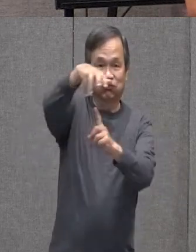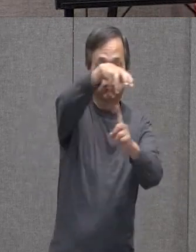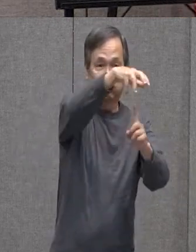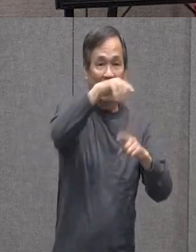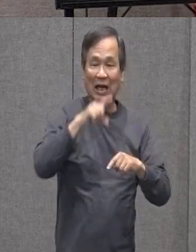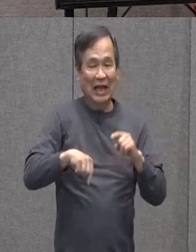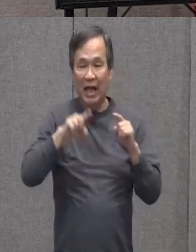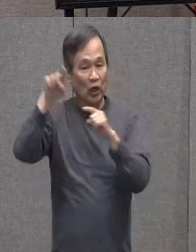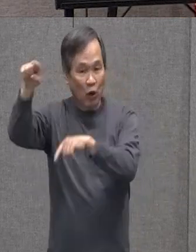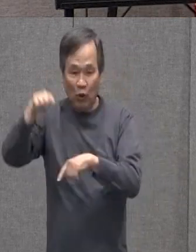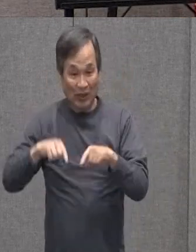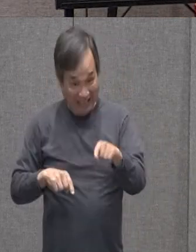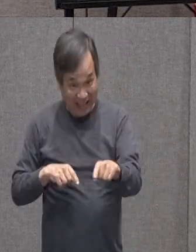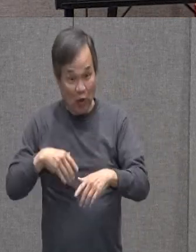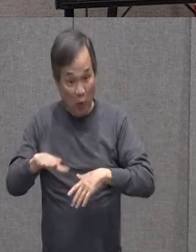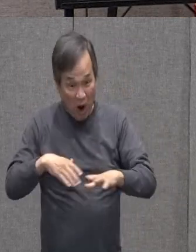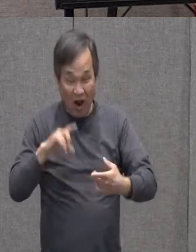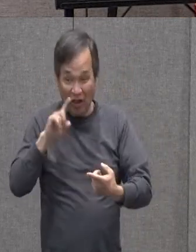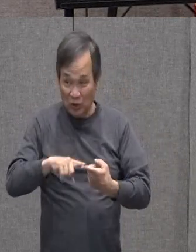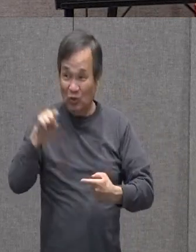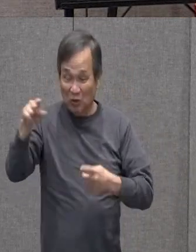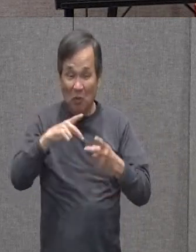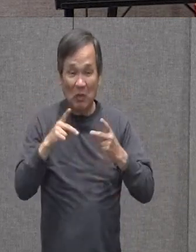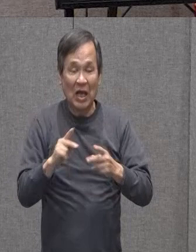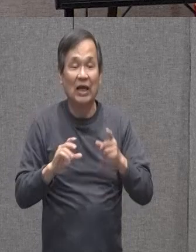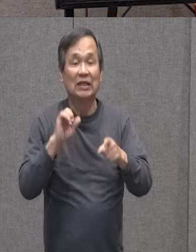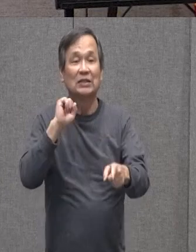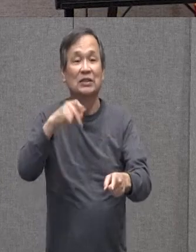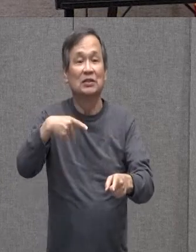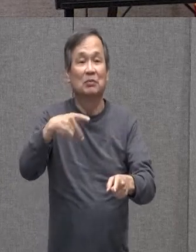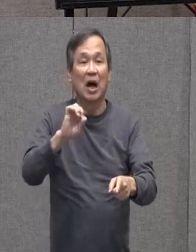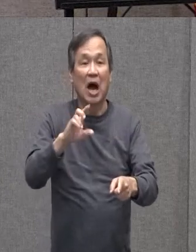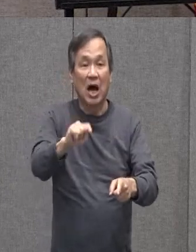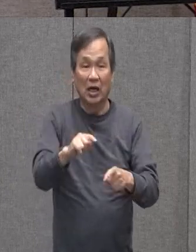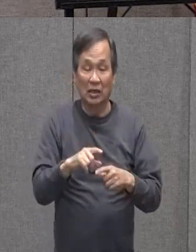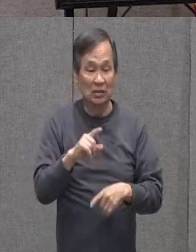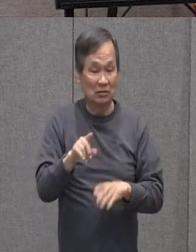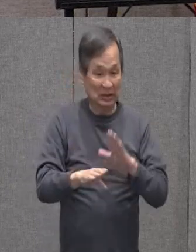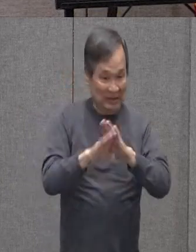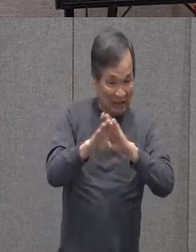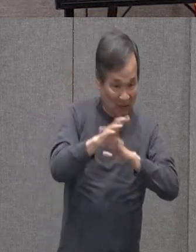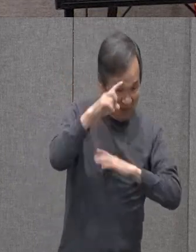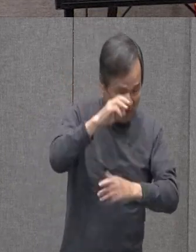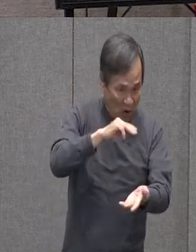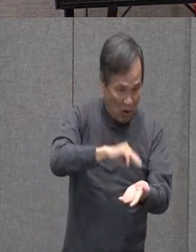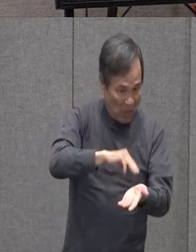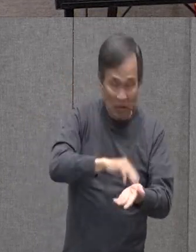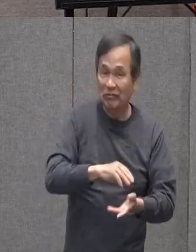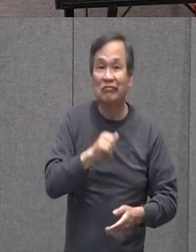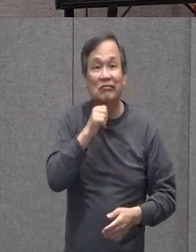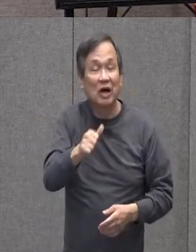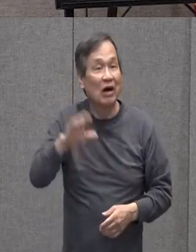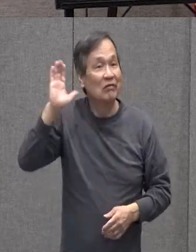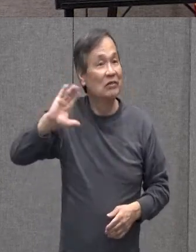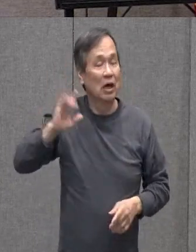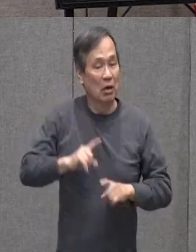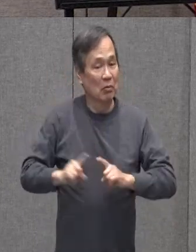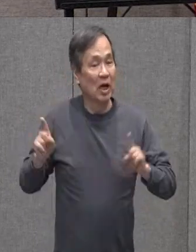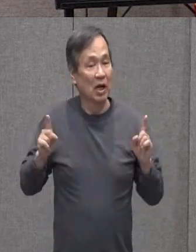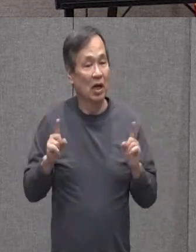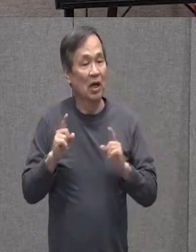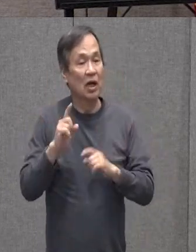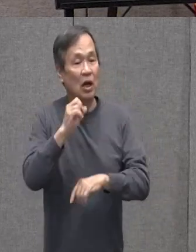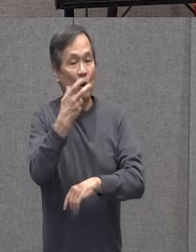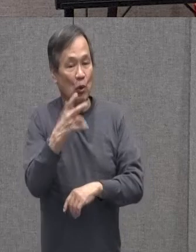Perry told NPR. Although Spot was not developed specifically for medical purposes, the firm says that once